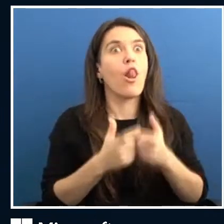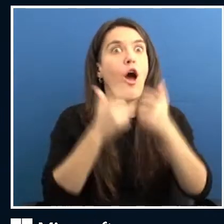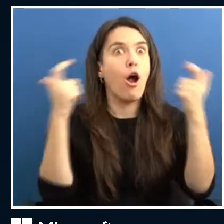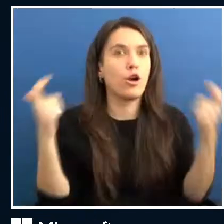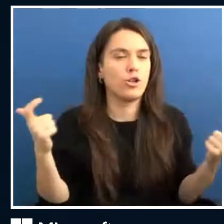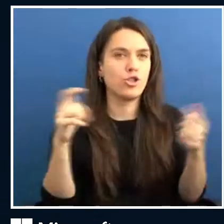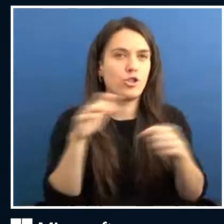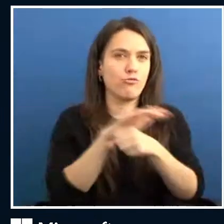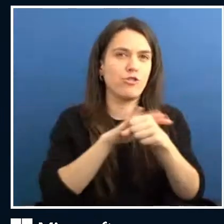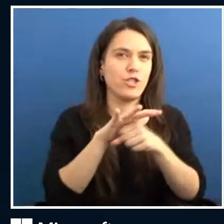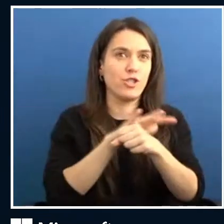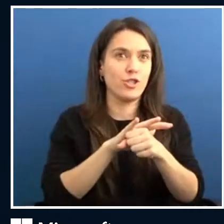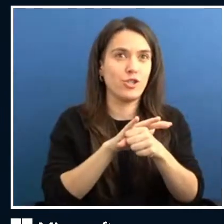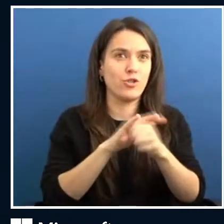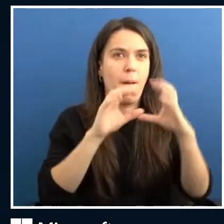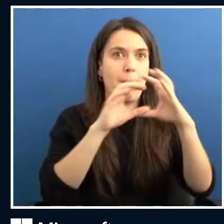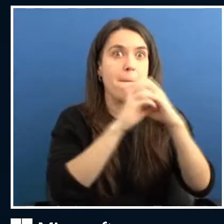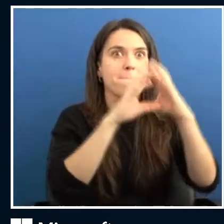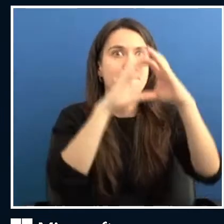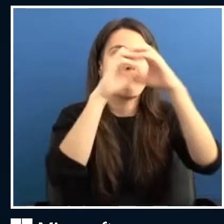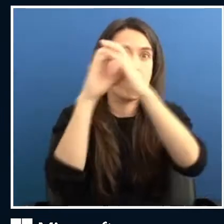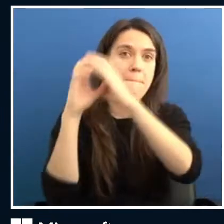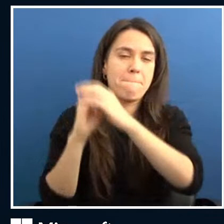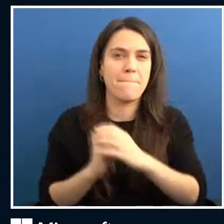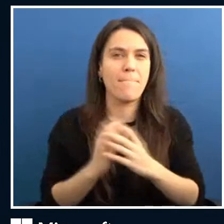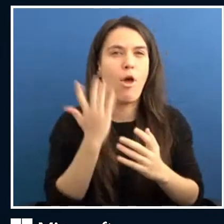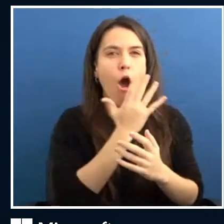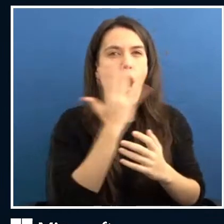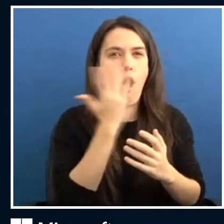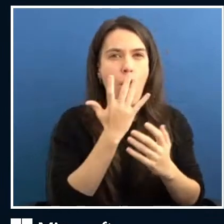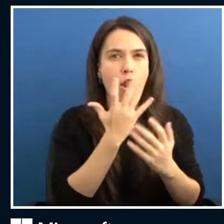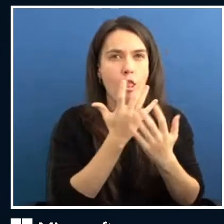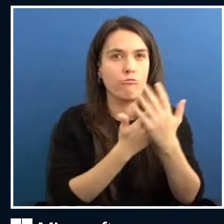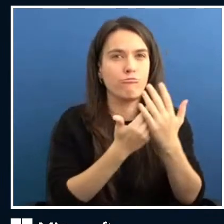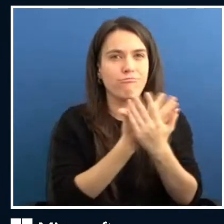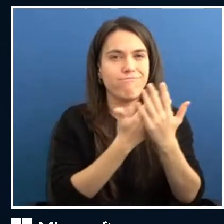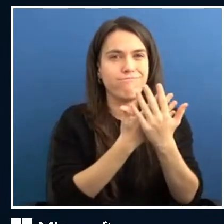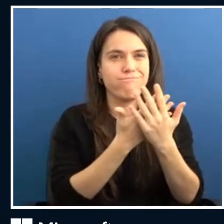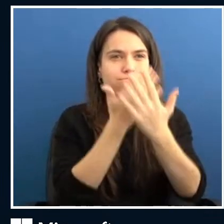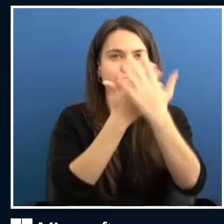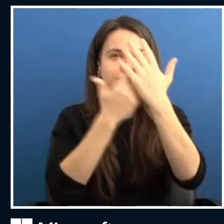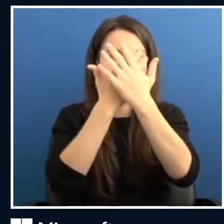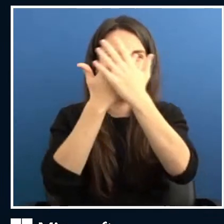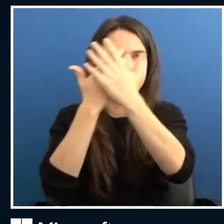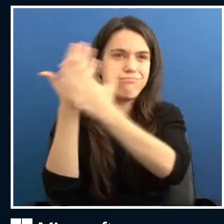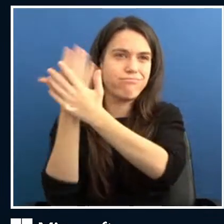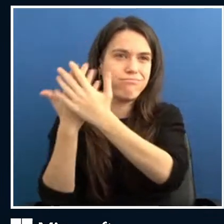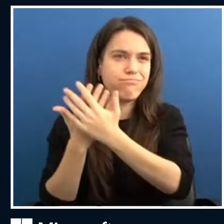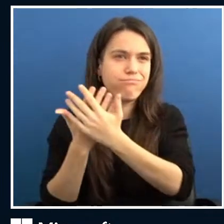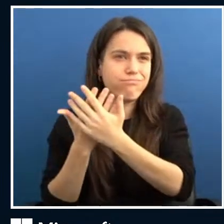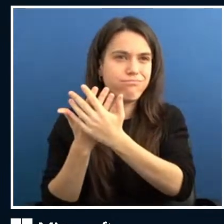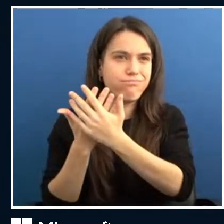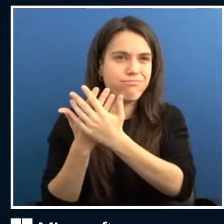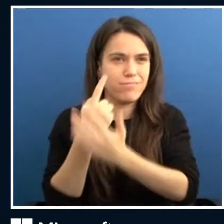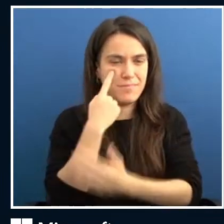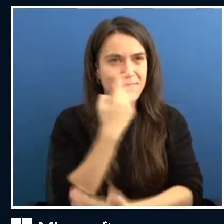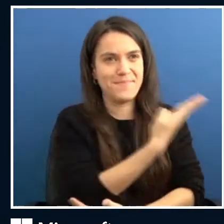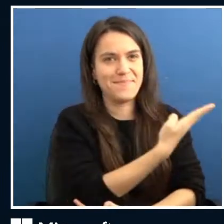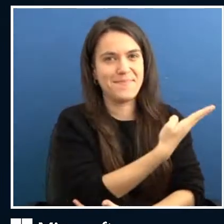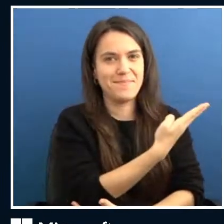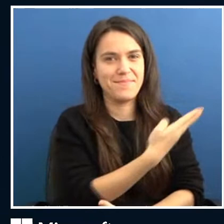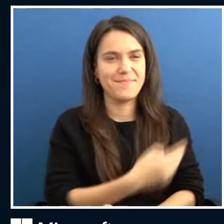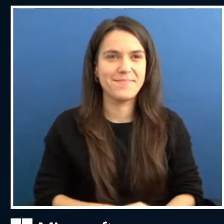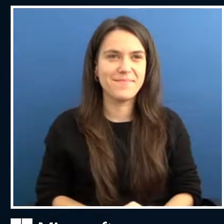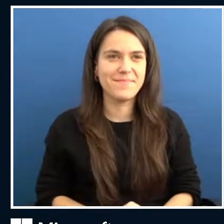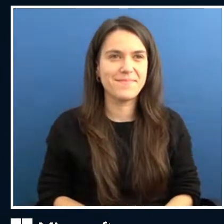and finally produce object locations. So this is how RCNNs